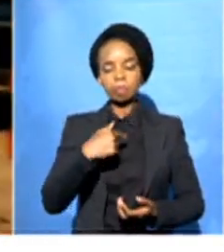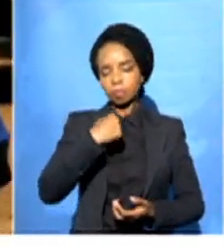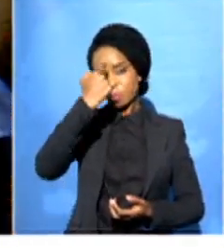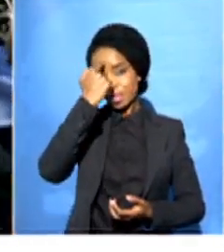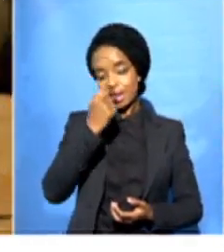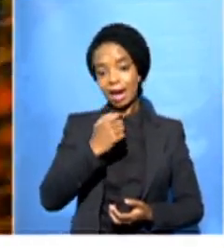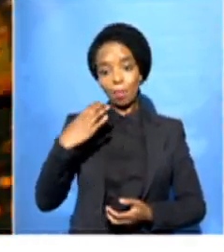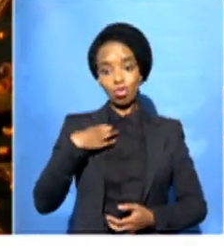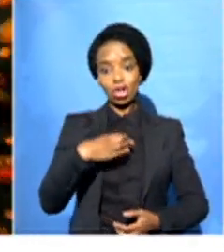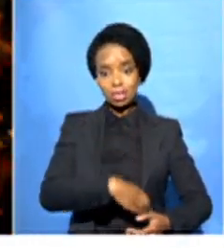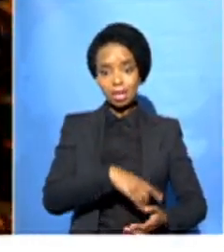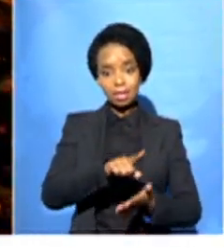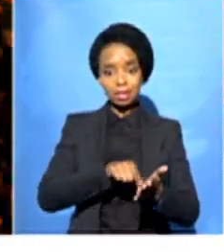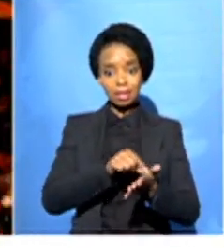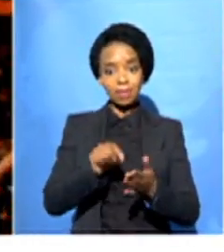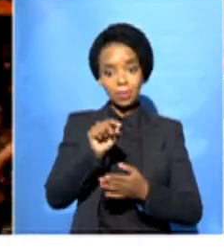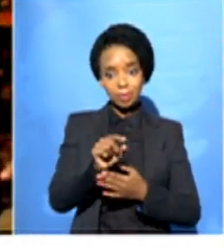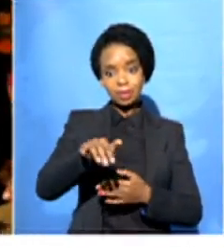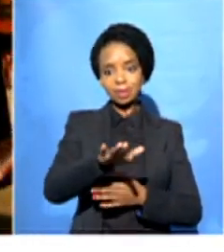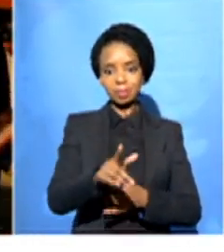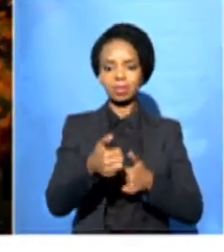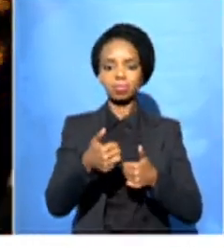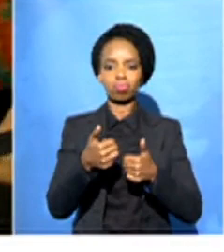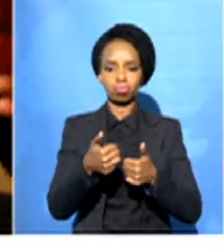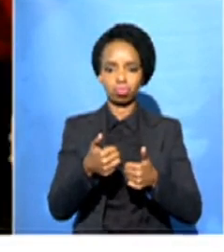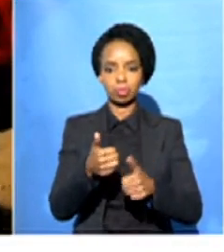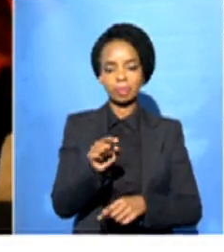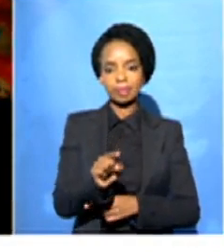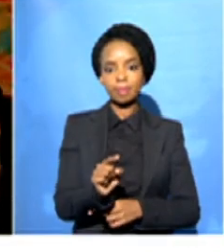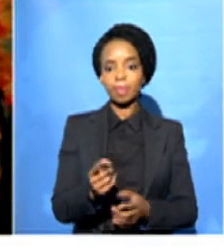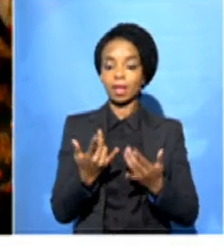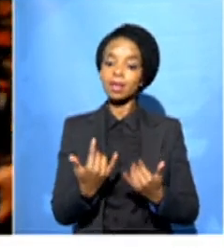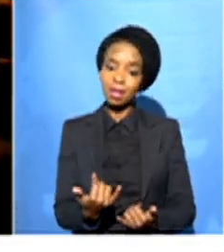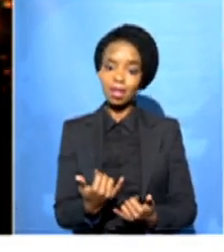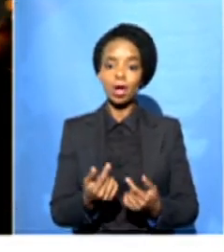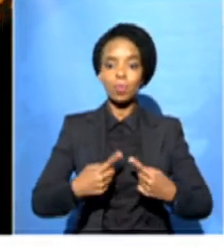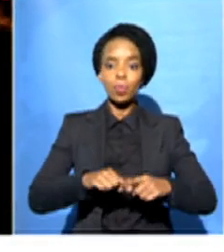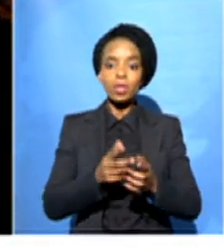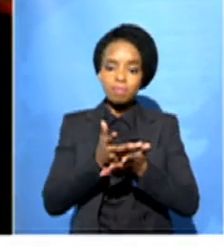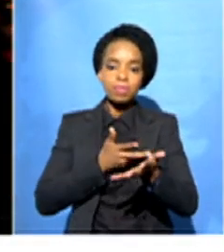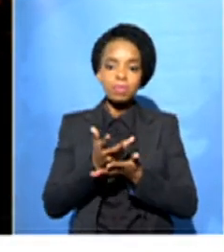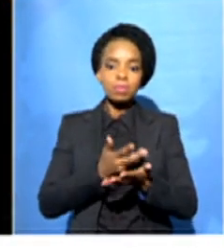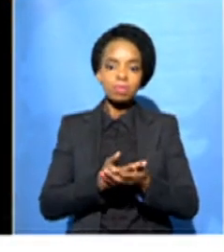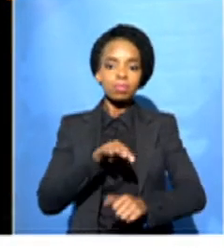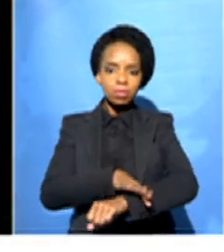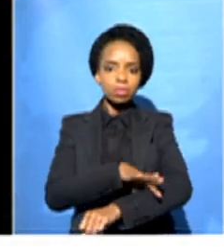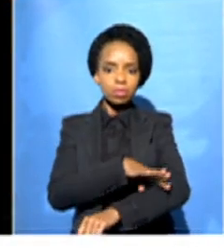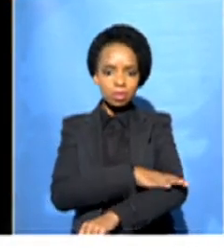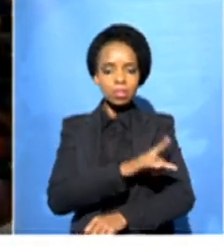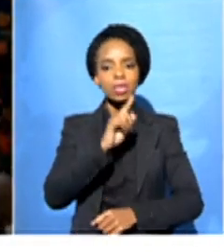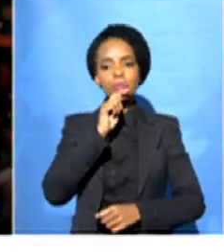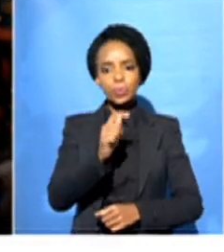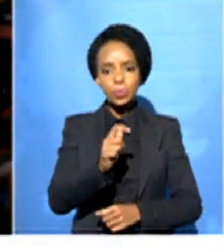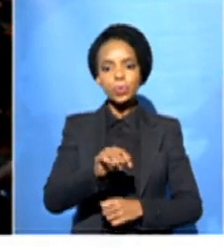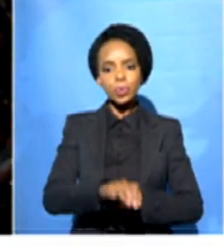township that made him. Now, we're going to also talk about the fact that his roots are in Shawelo, but he's also from Limpopo.